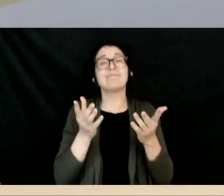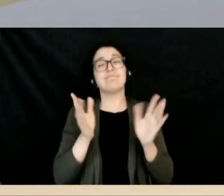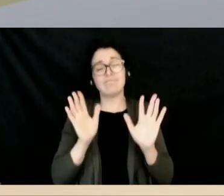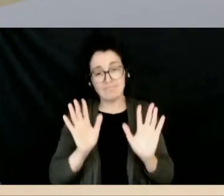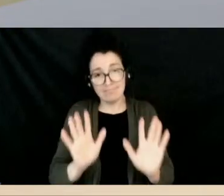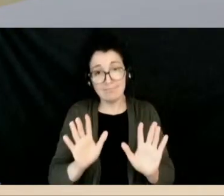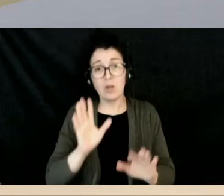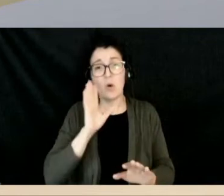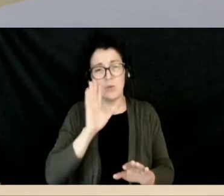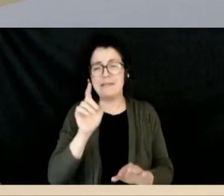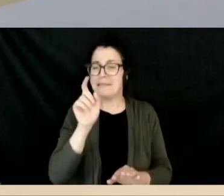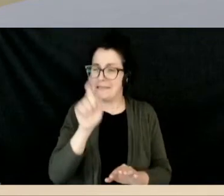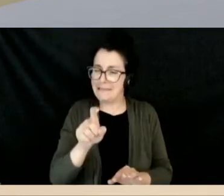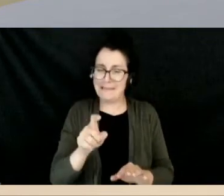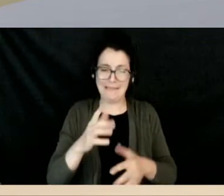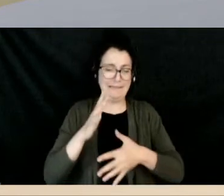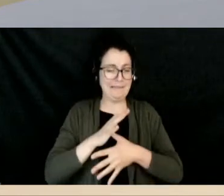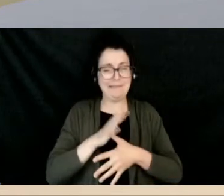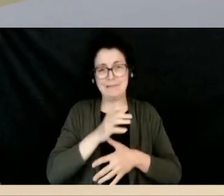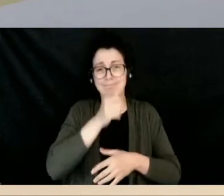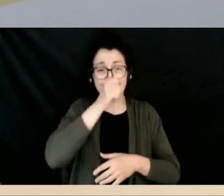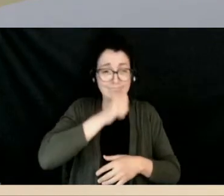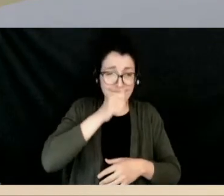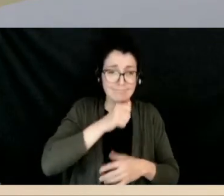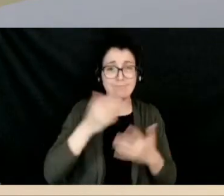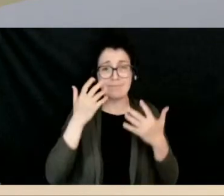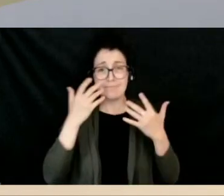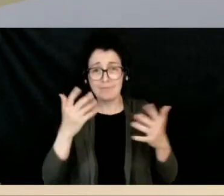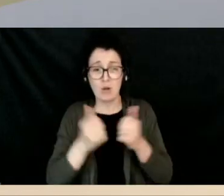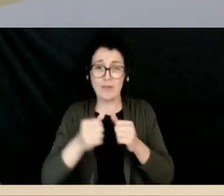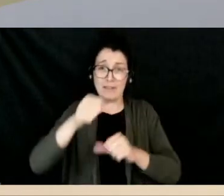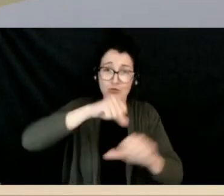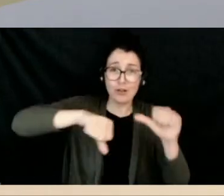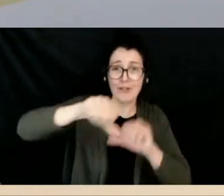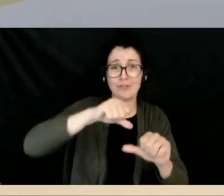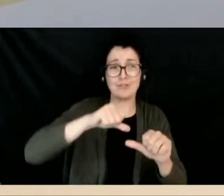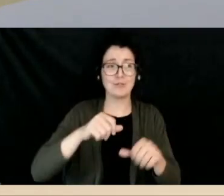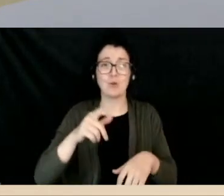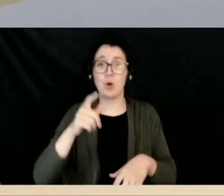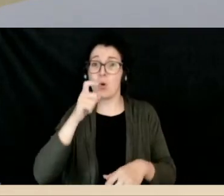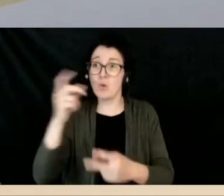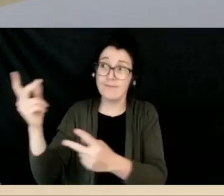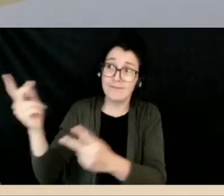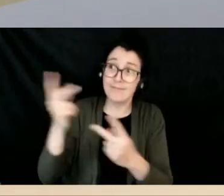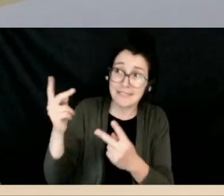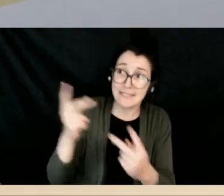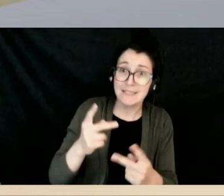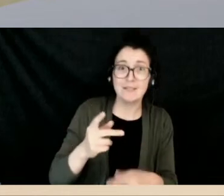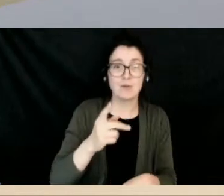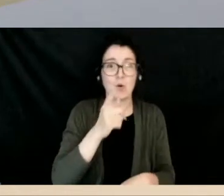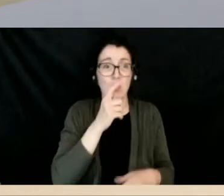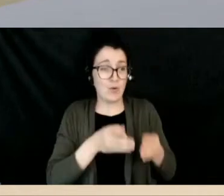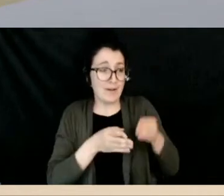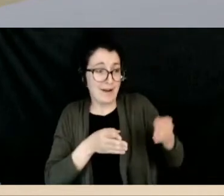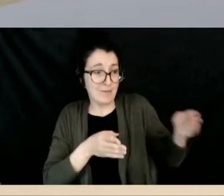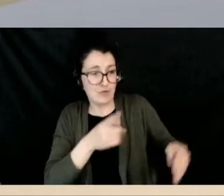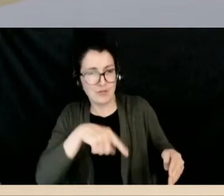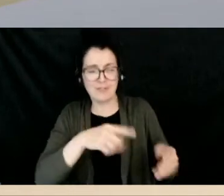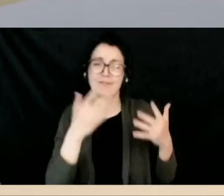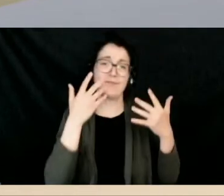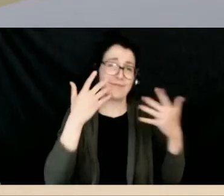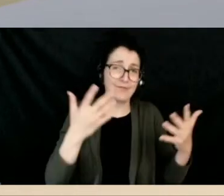ourselves, fellow islanders, with each other, and travelers and family visiting PEI.